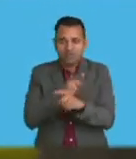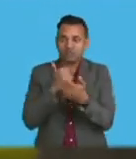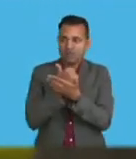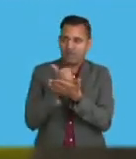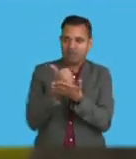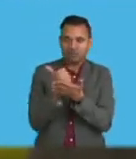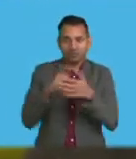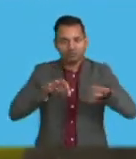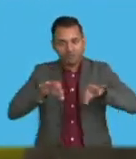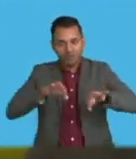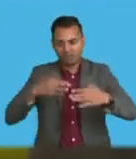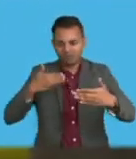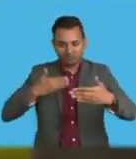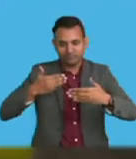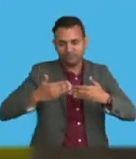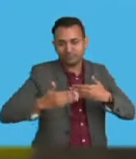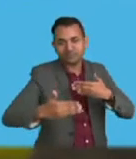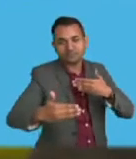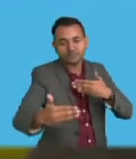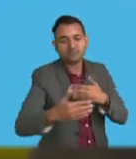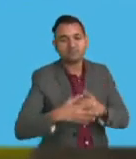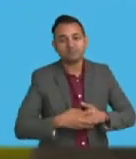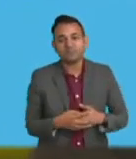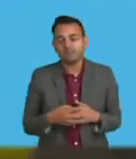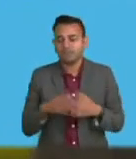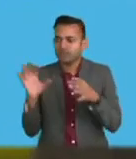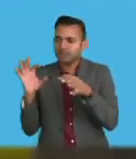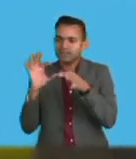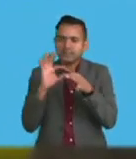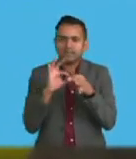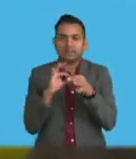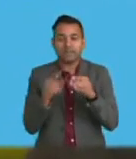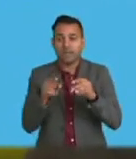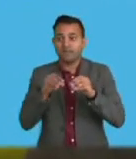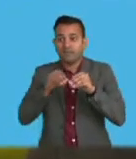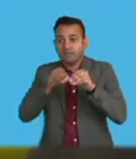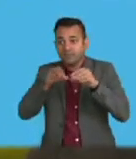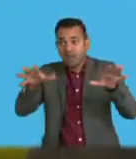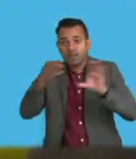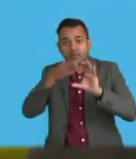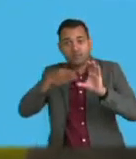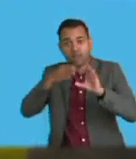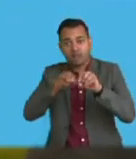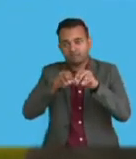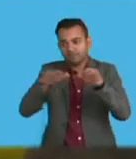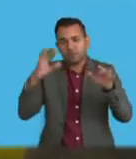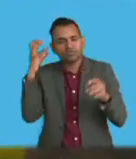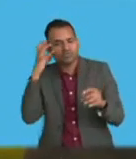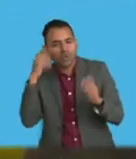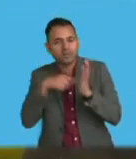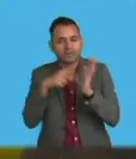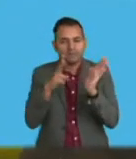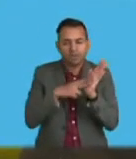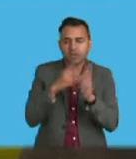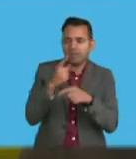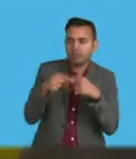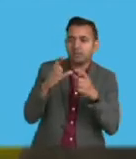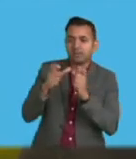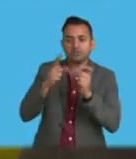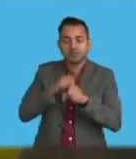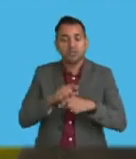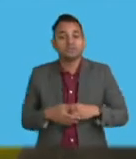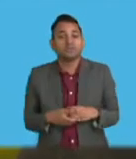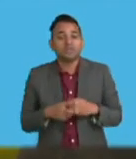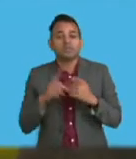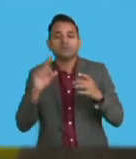upon broadcasters in the Asia-Pacific region to reinforce their commitment to disseminating news and information relevant to the agenda,